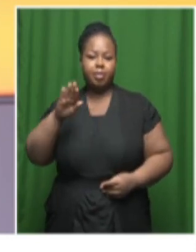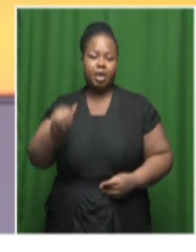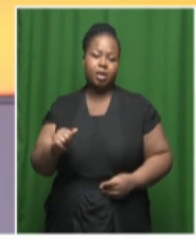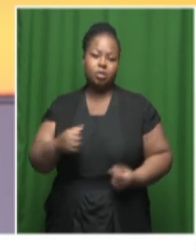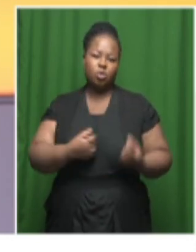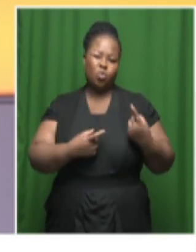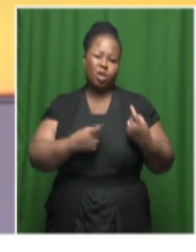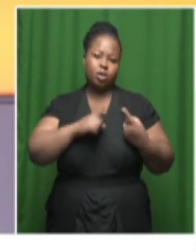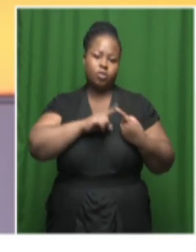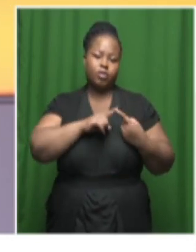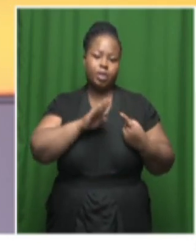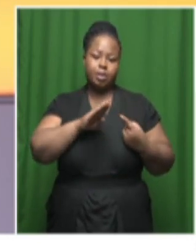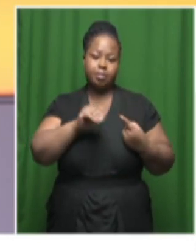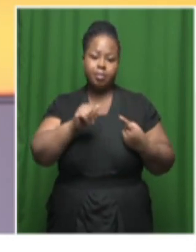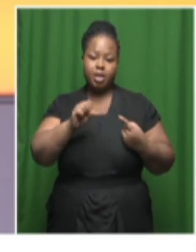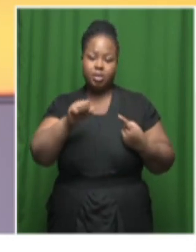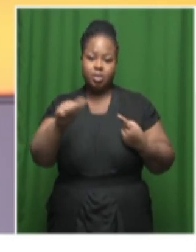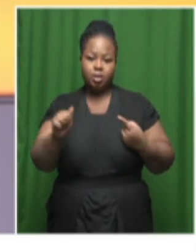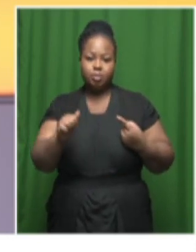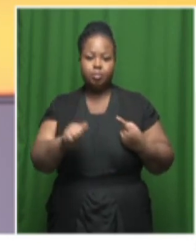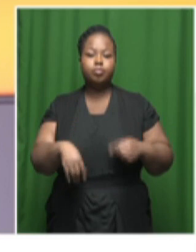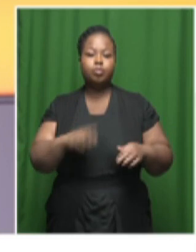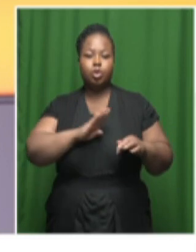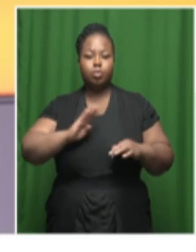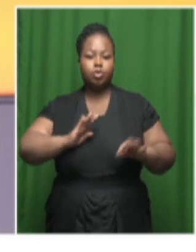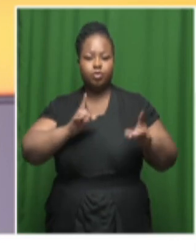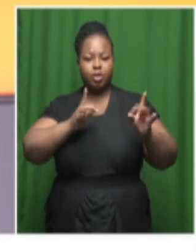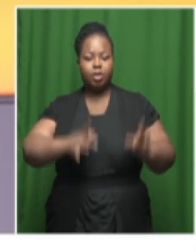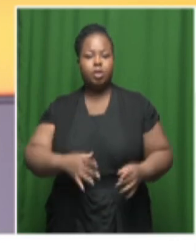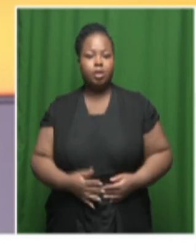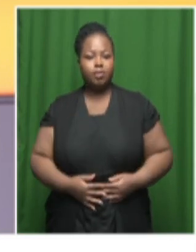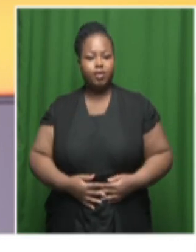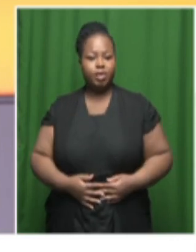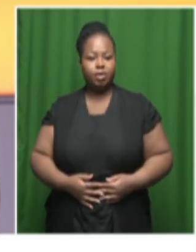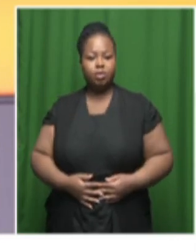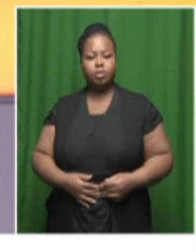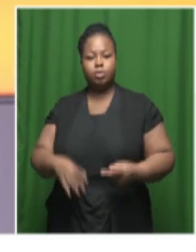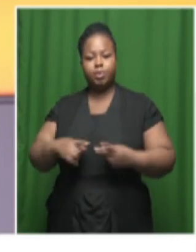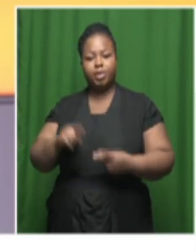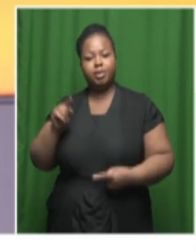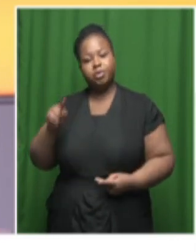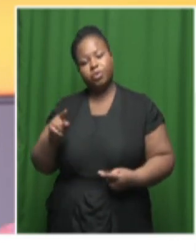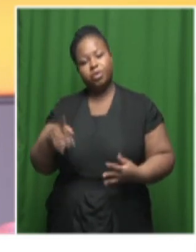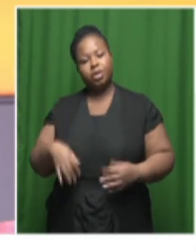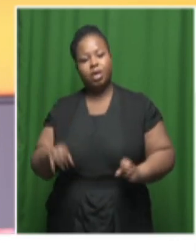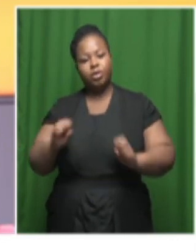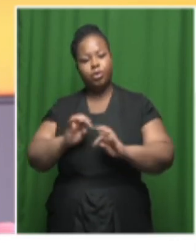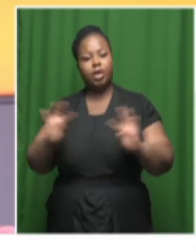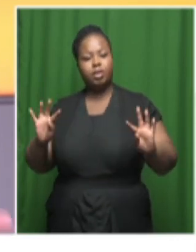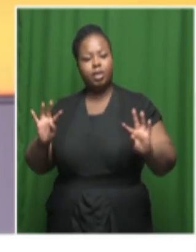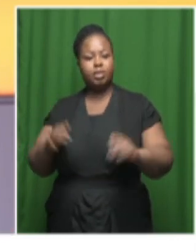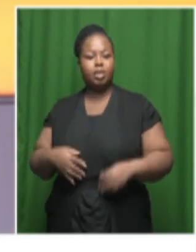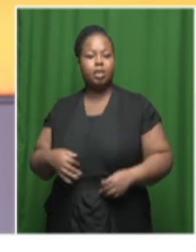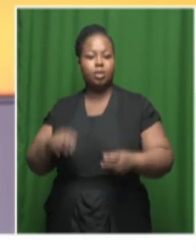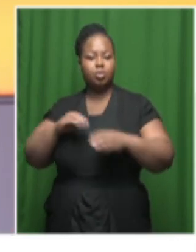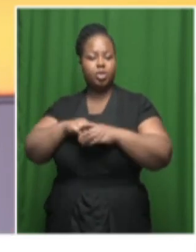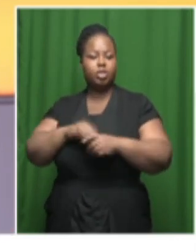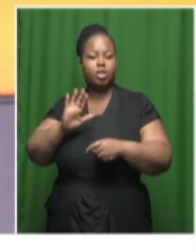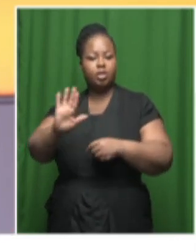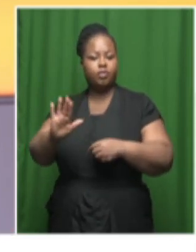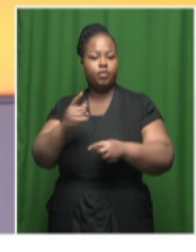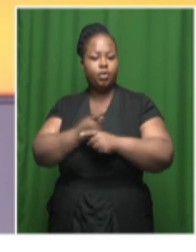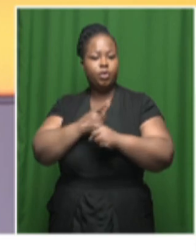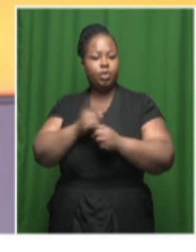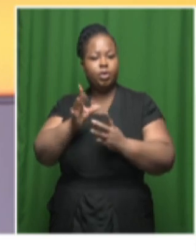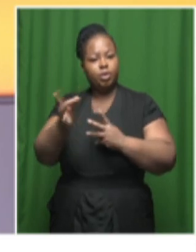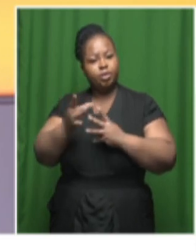BASA board of directors. And so the panel looks at all of the